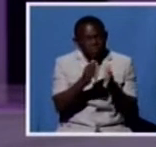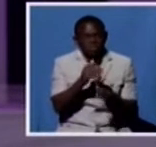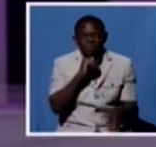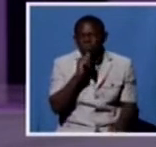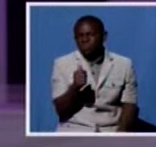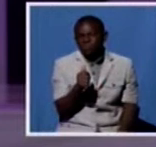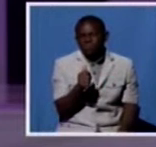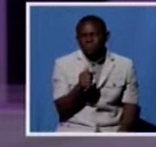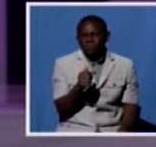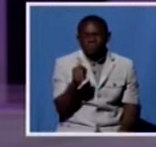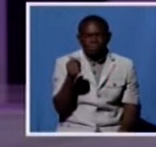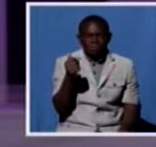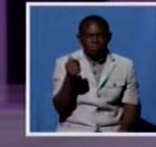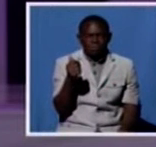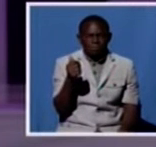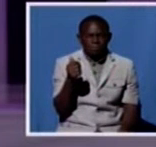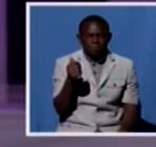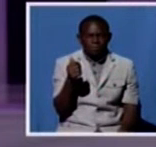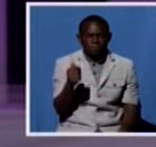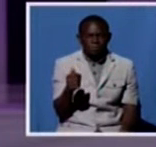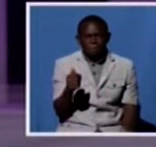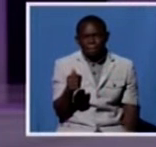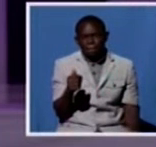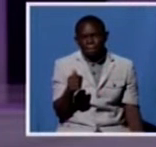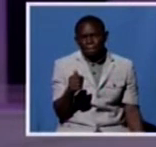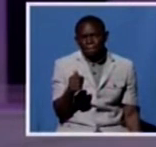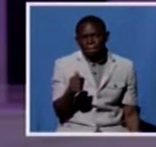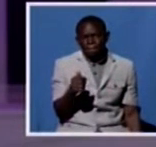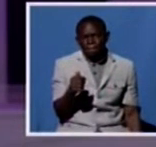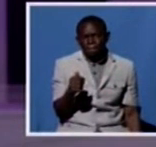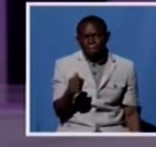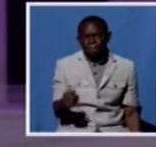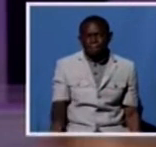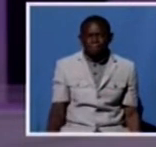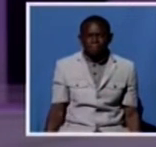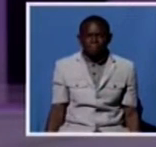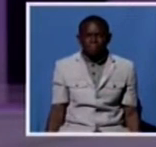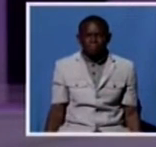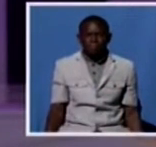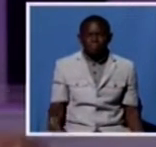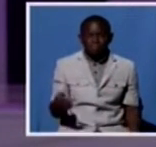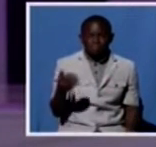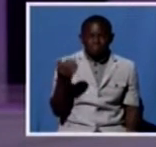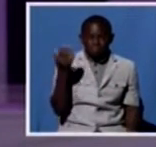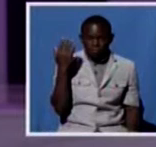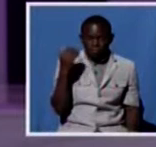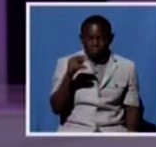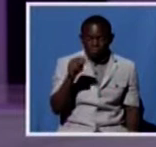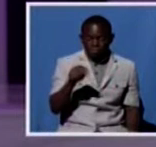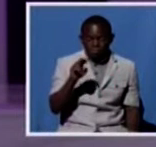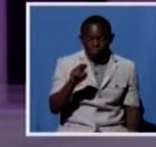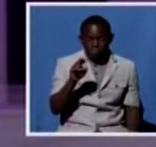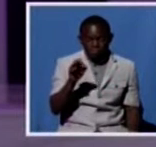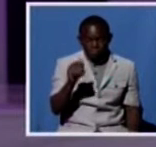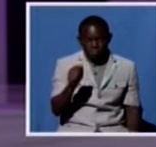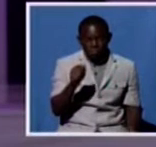time from charge by the people that you awarded contracts, and this was as a result of NRFA and probably RDA failing to plan. Has